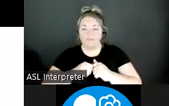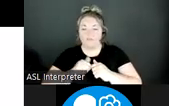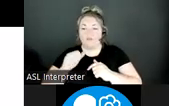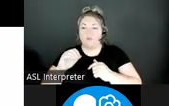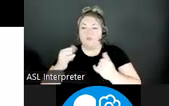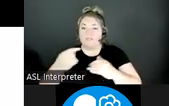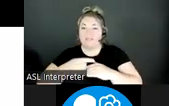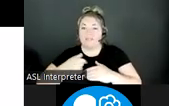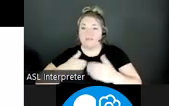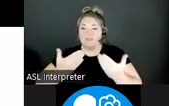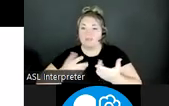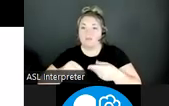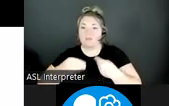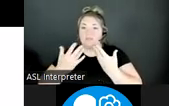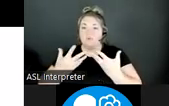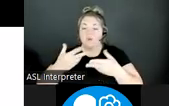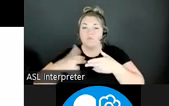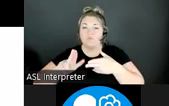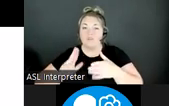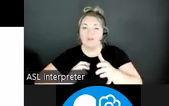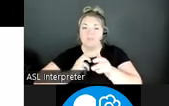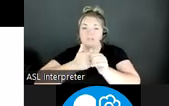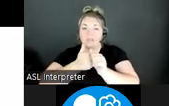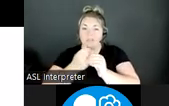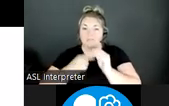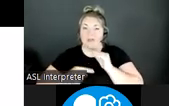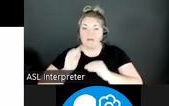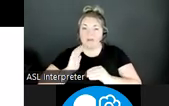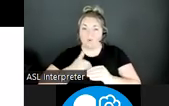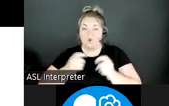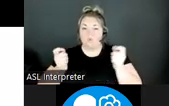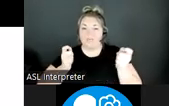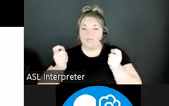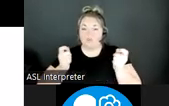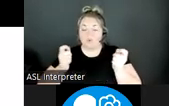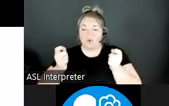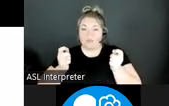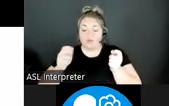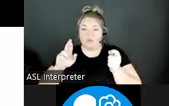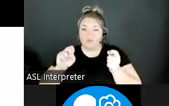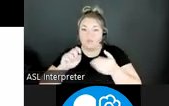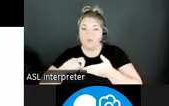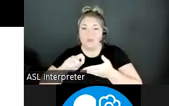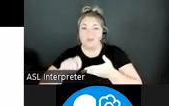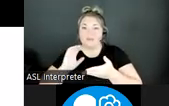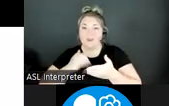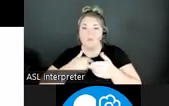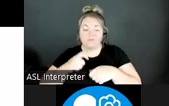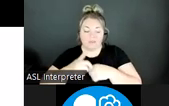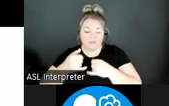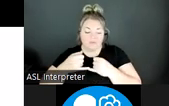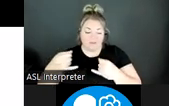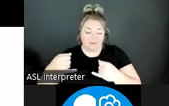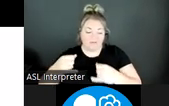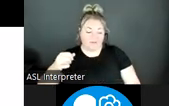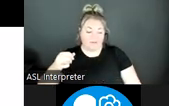So today I'm here to give a brief update about our regulatory rewrite and our timeline and where